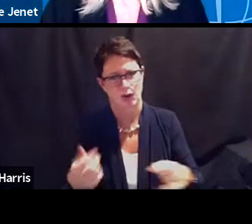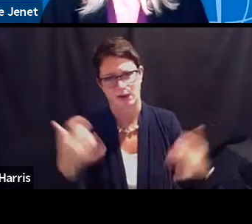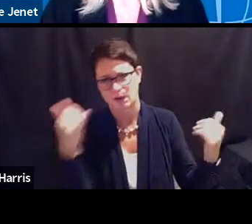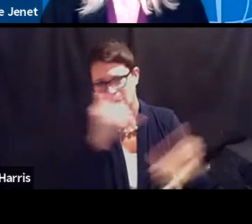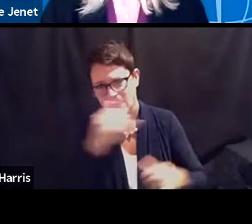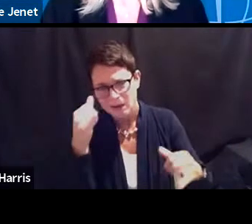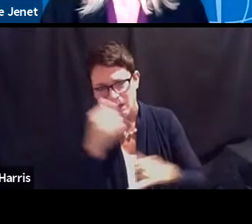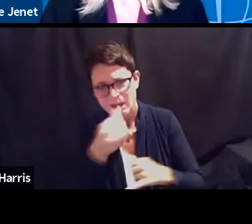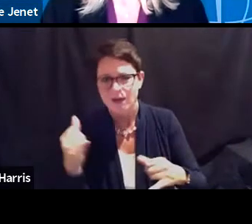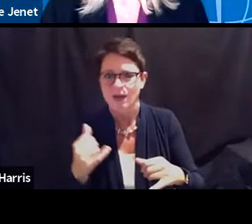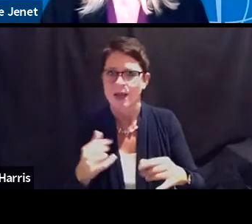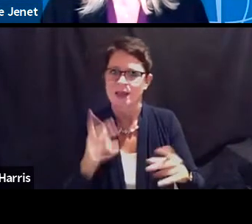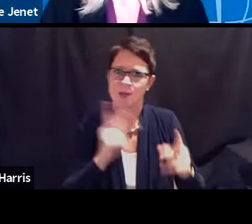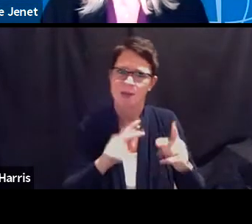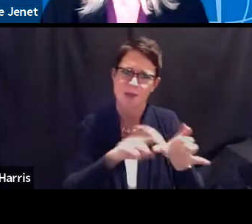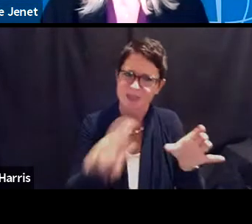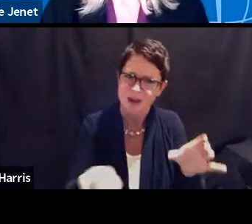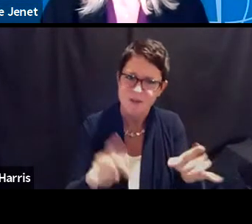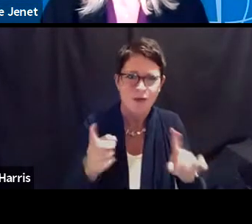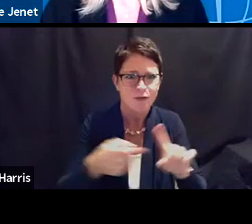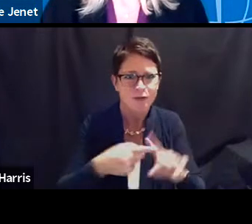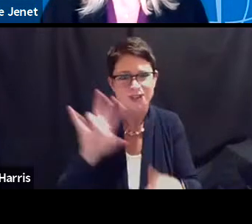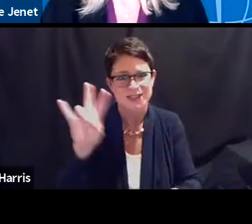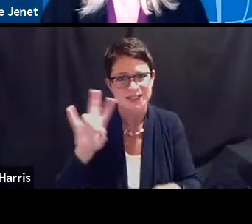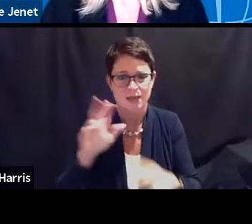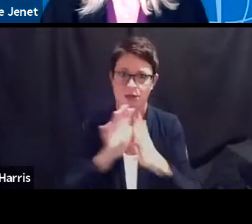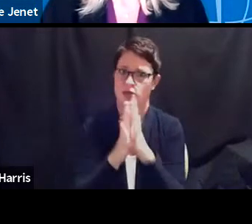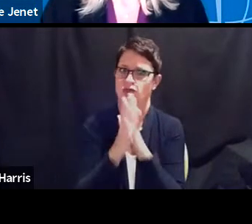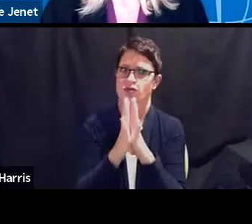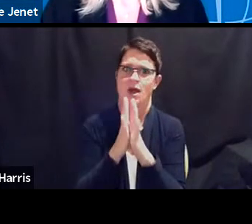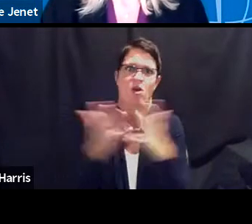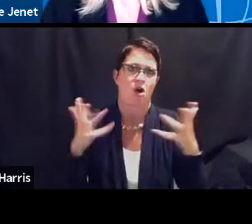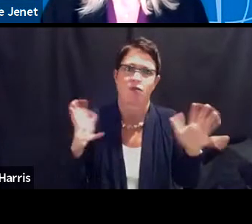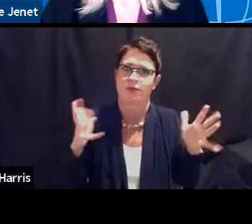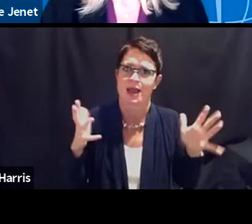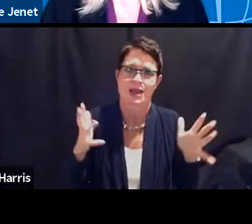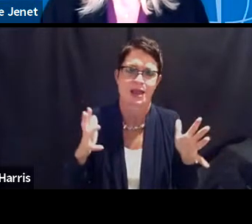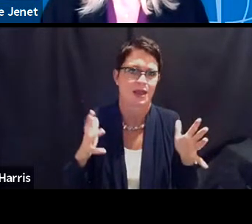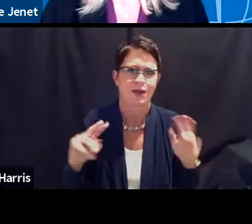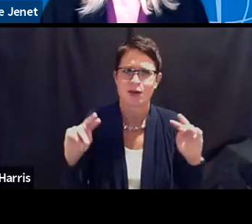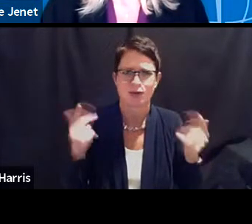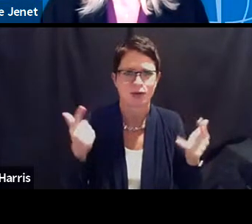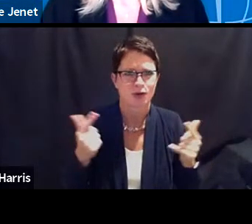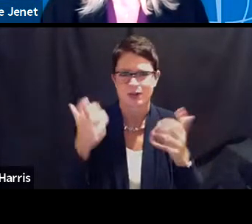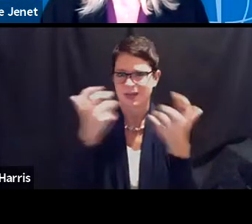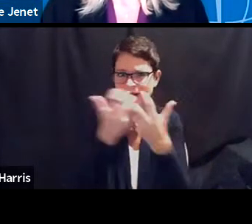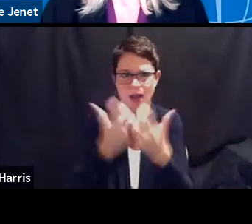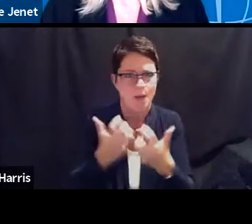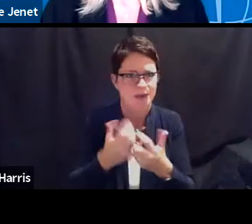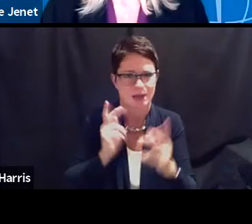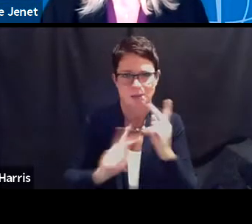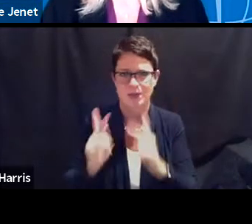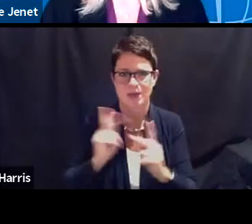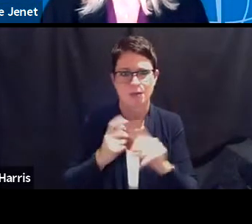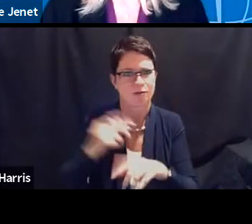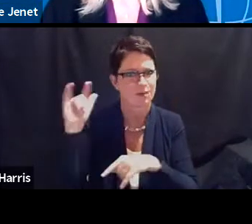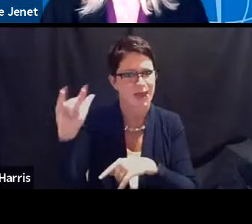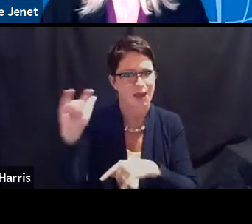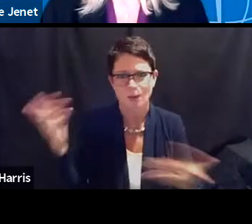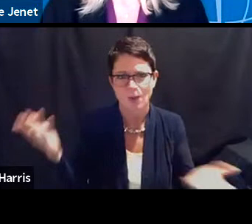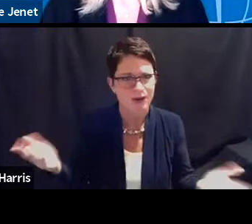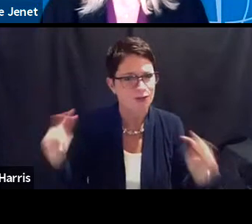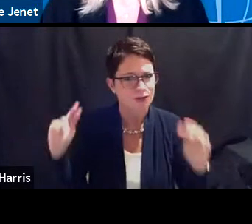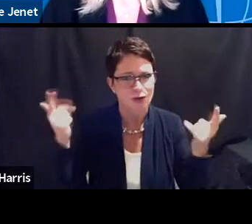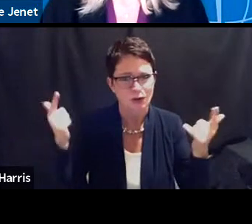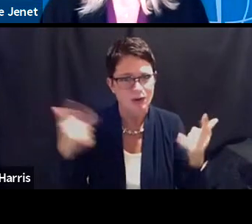have to get off. First of all, the 7 train is so crowded, it's not even going to be able to accommodate the people from the airport. I can